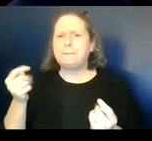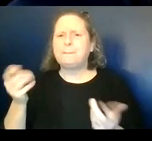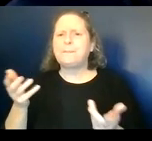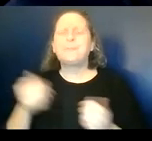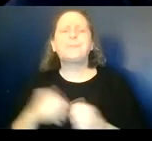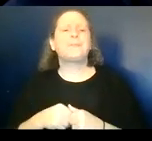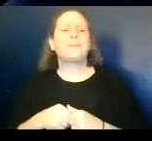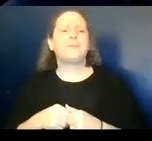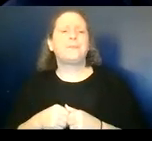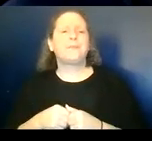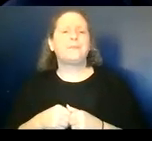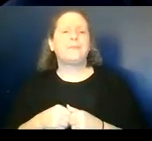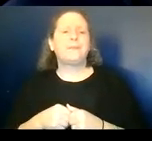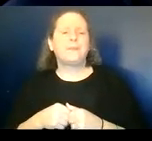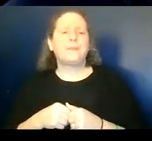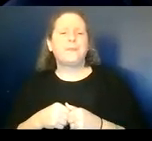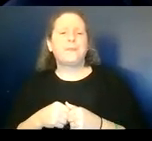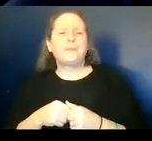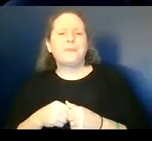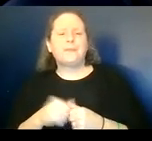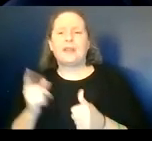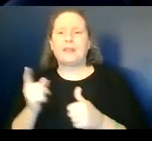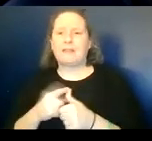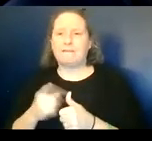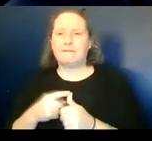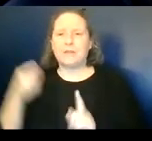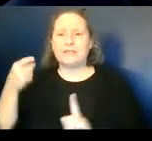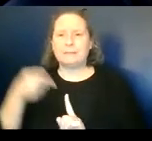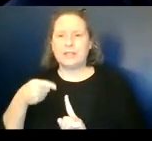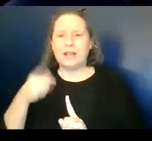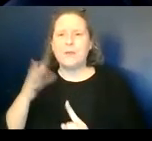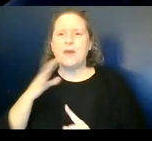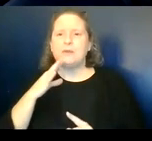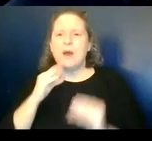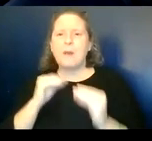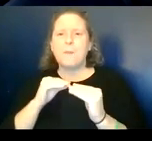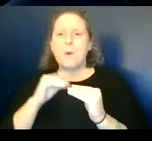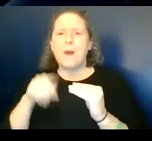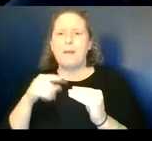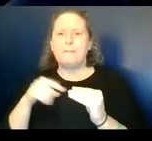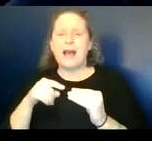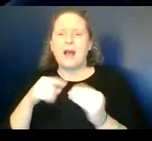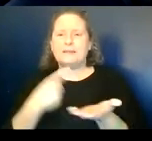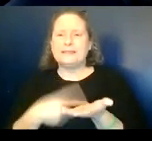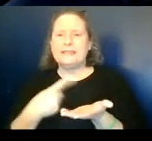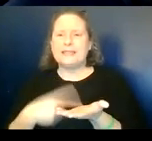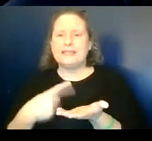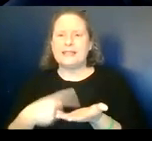Sure thing. Mhm. For the first objective, we will talk more about